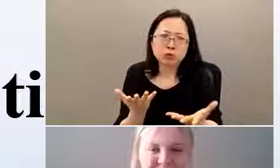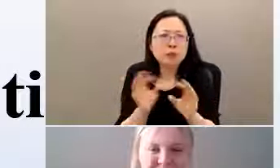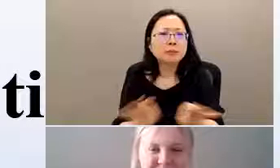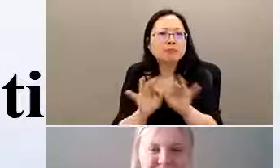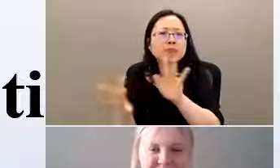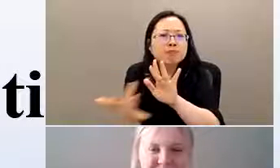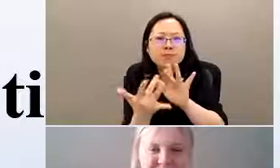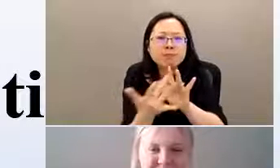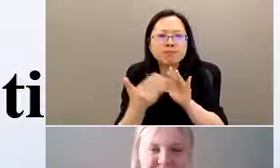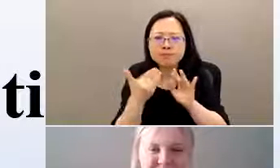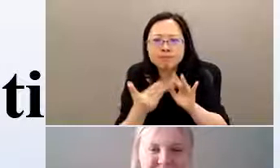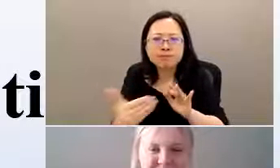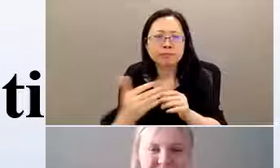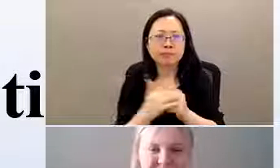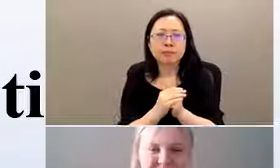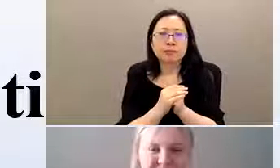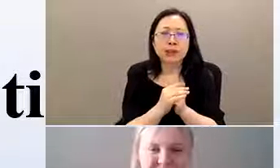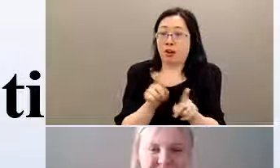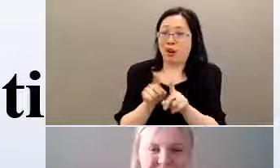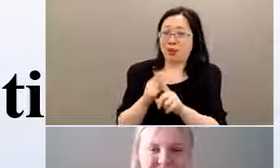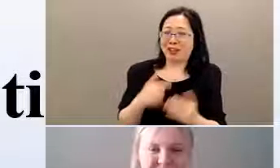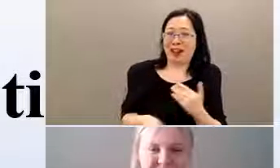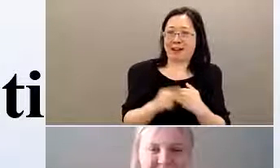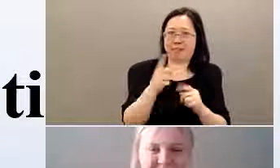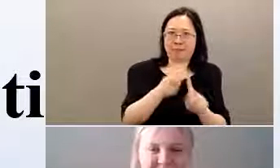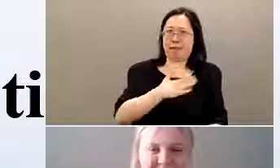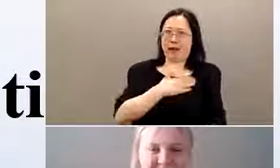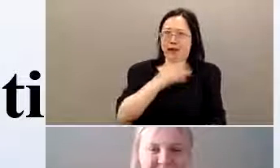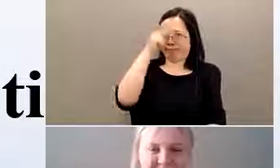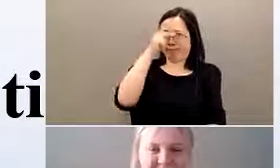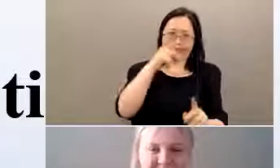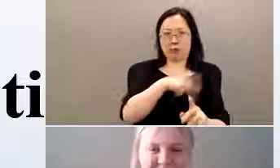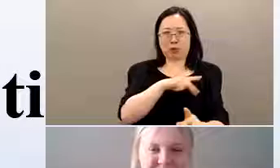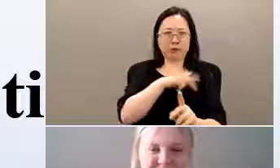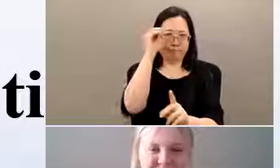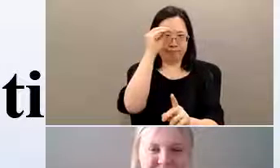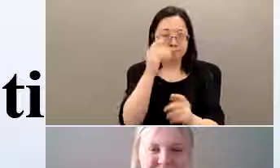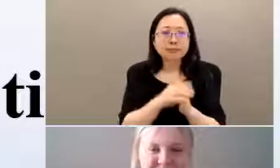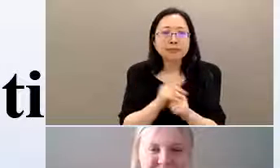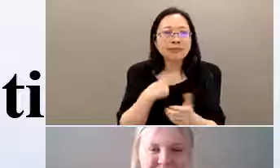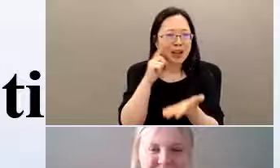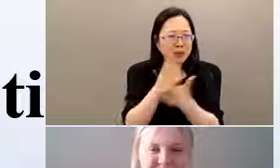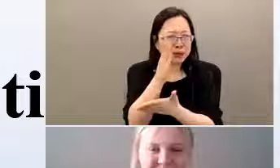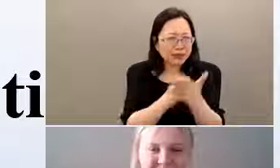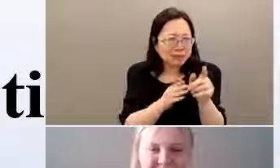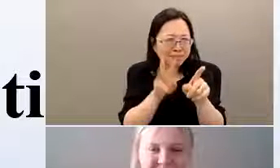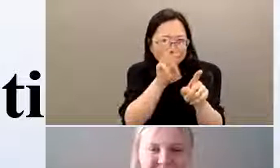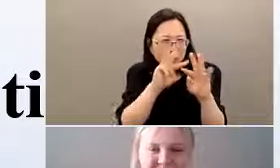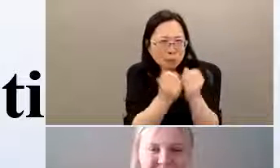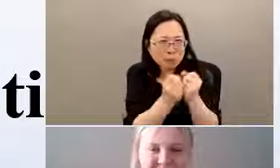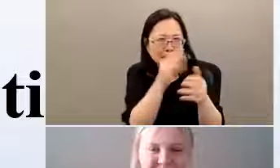us. Just on a small personal note, I know some of you on the webinar, I can see, you know, I've been on the project